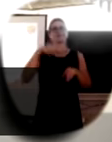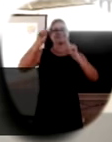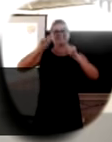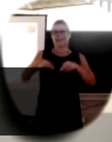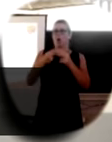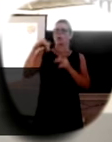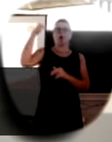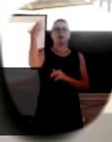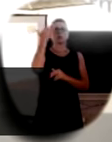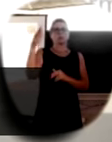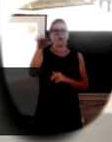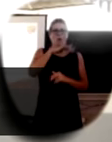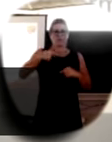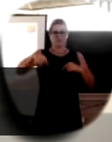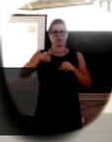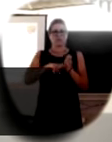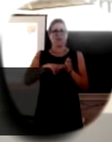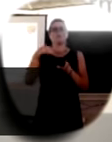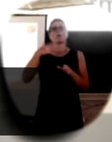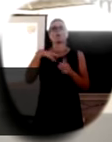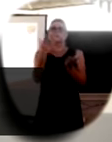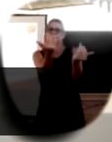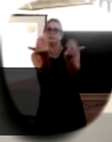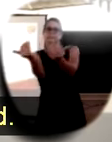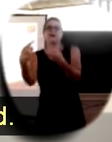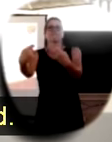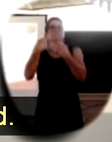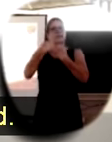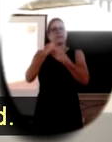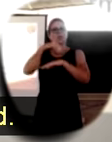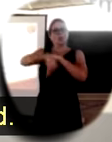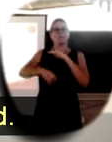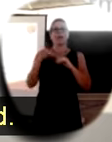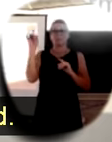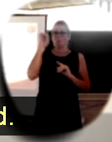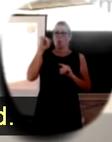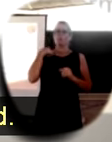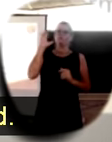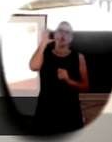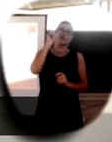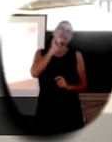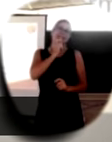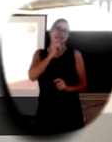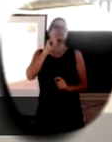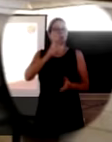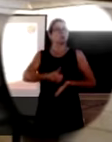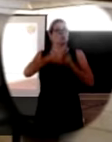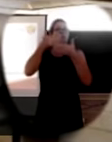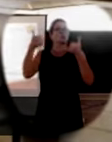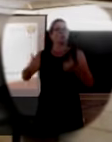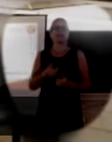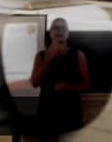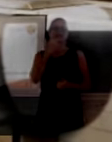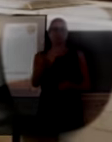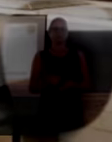high school kids. The current feedback's basically showing that the changes are very effective and well supported. Thank you for your time.